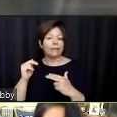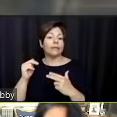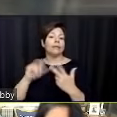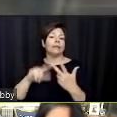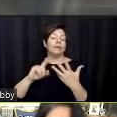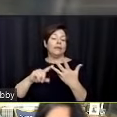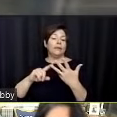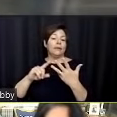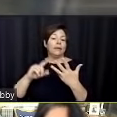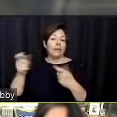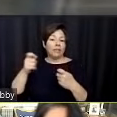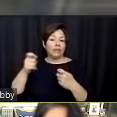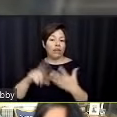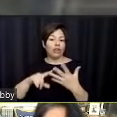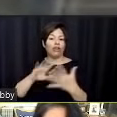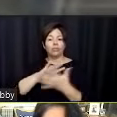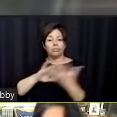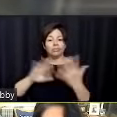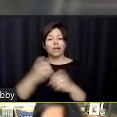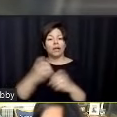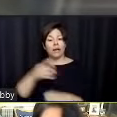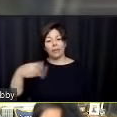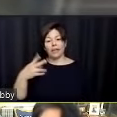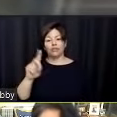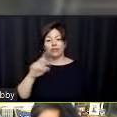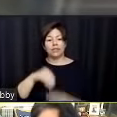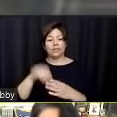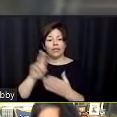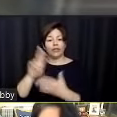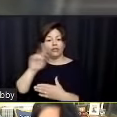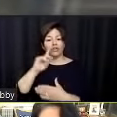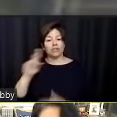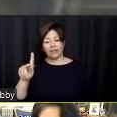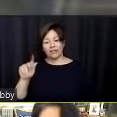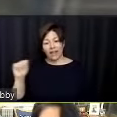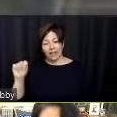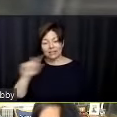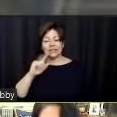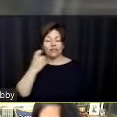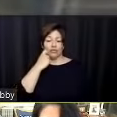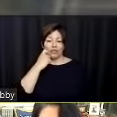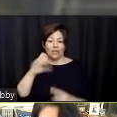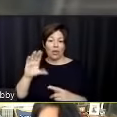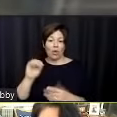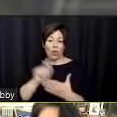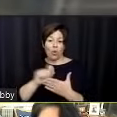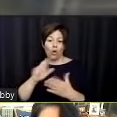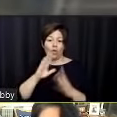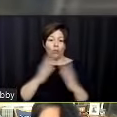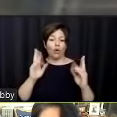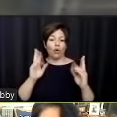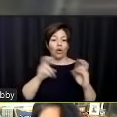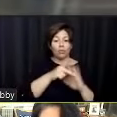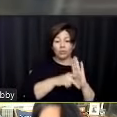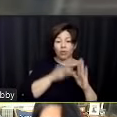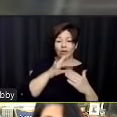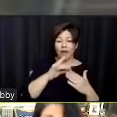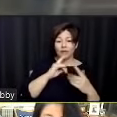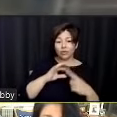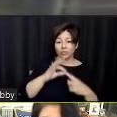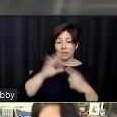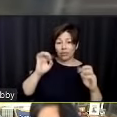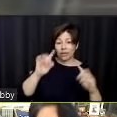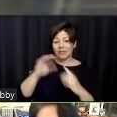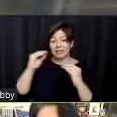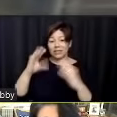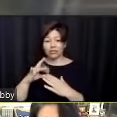a building administrator. He has earned a PhD in special education from the University of Kansas, and he has recently co-authored books, A Principal's Guide to Special Ed, A Teacher's Guide to Special